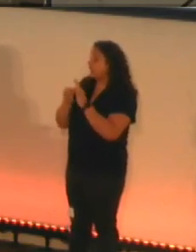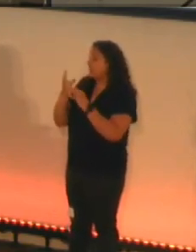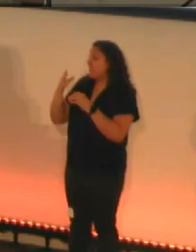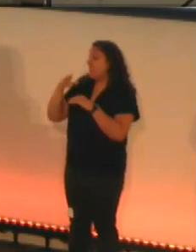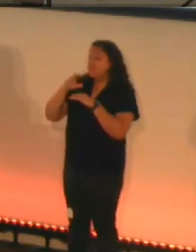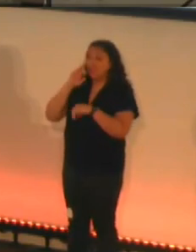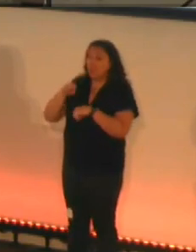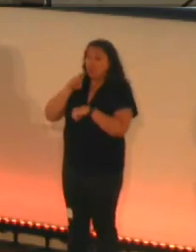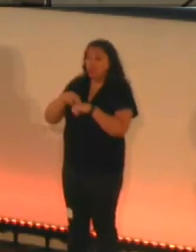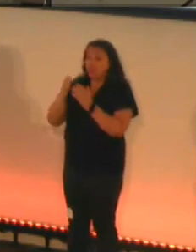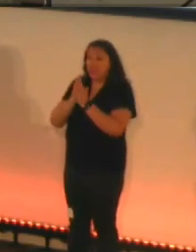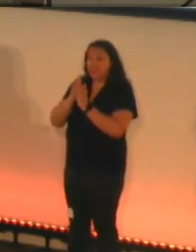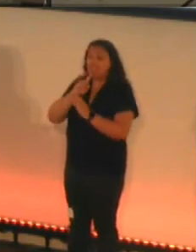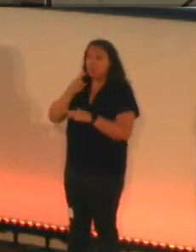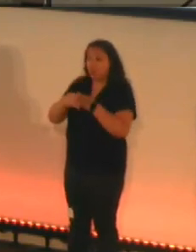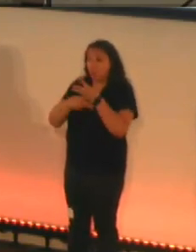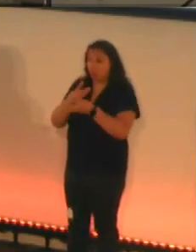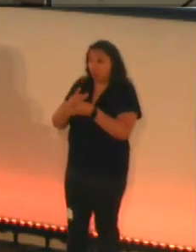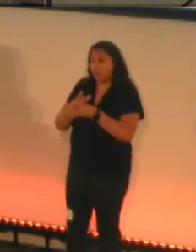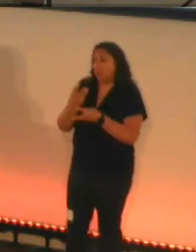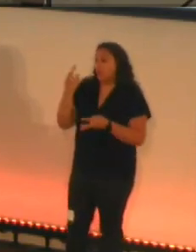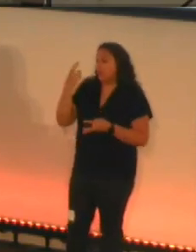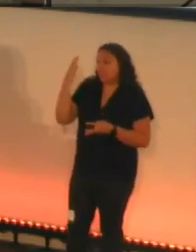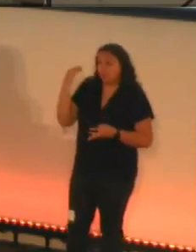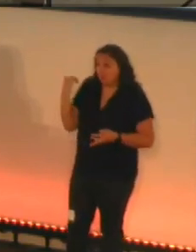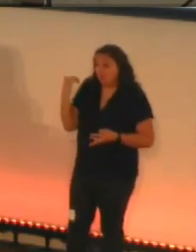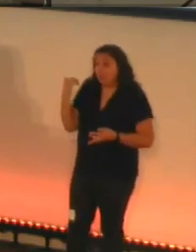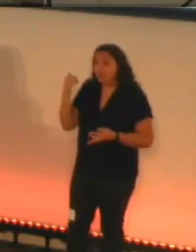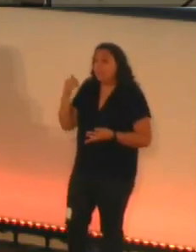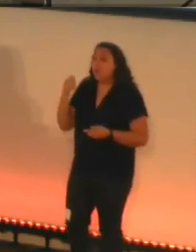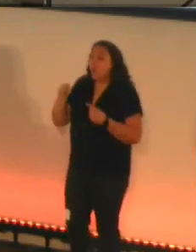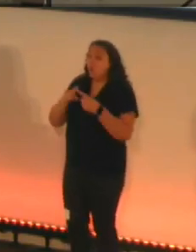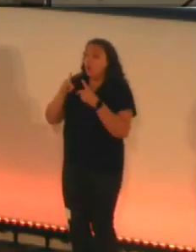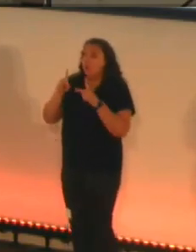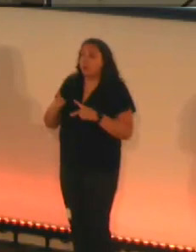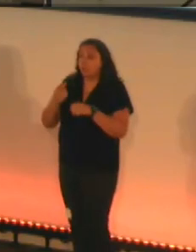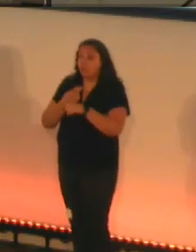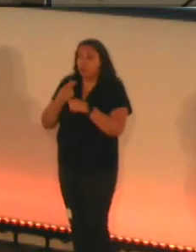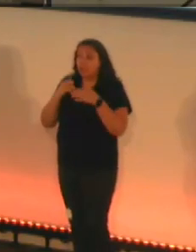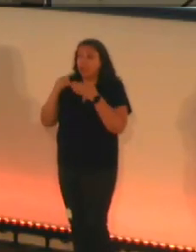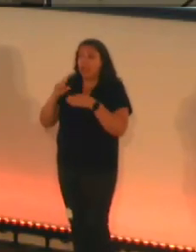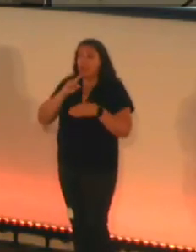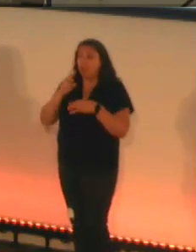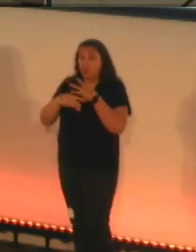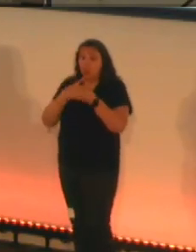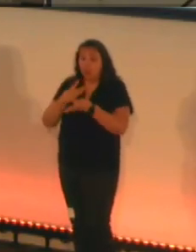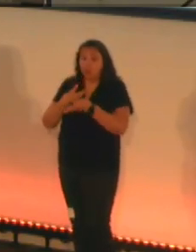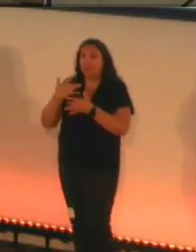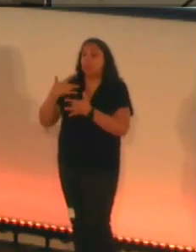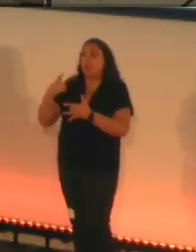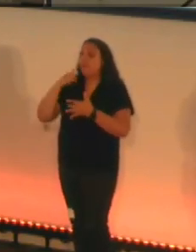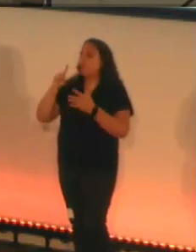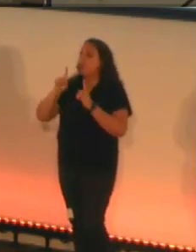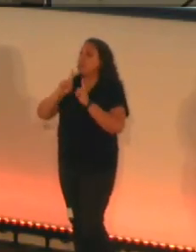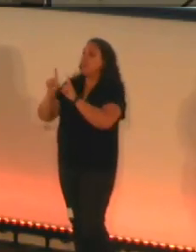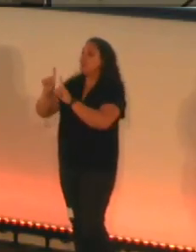guide in the real world. And this might come from the fact that when a person is using a guide in the real world, it's usually for navigation